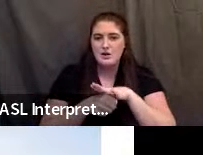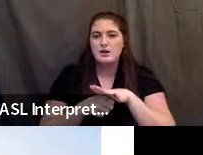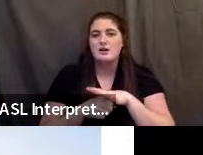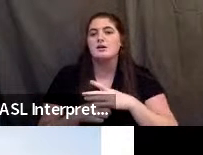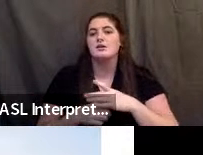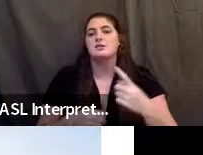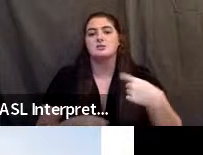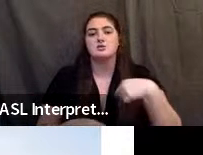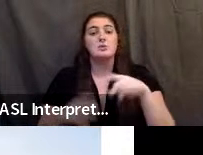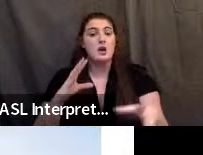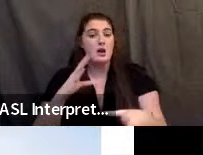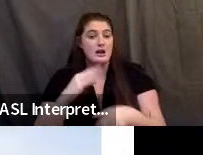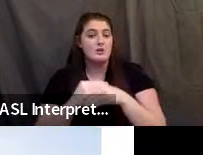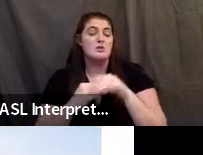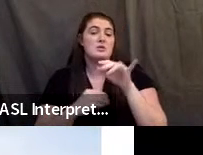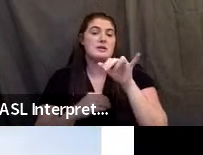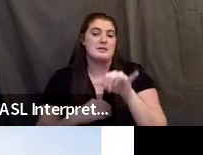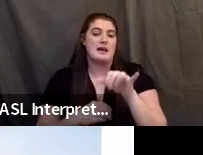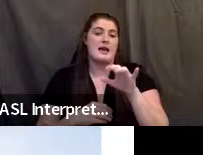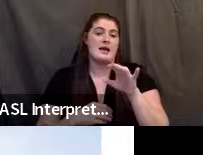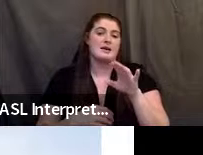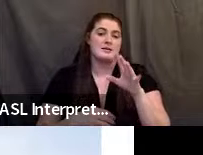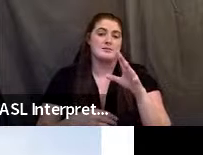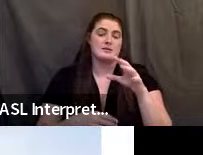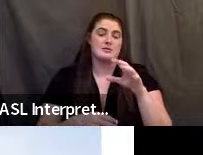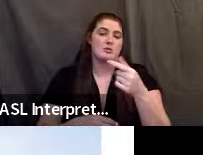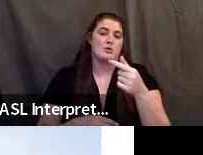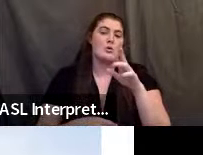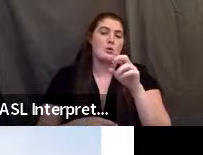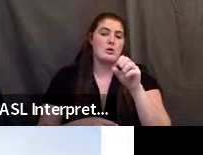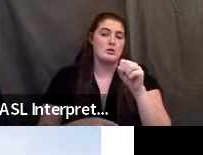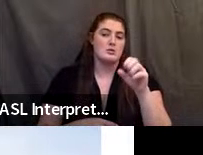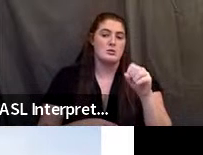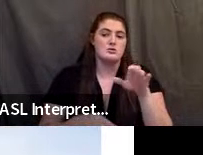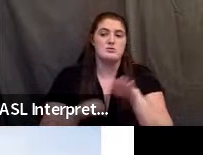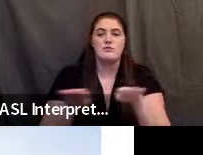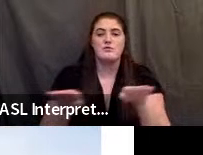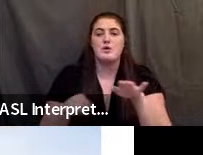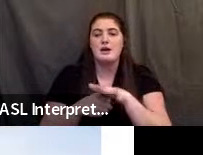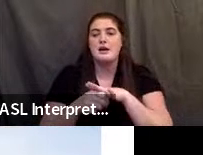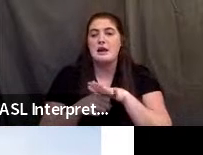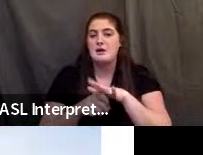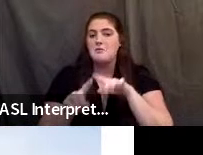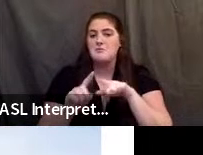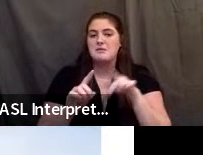them as gross floor area on the project, whereas typically you don't have to count them.